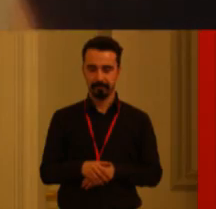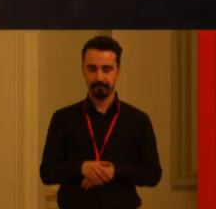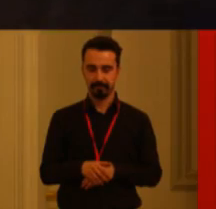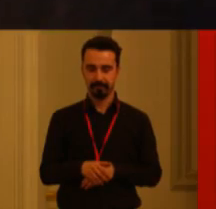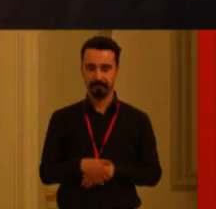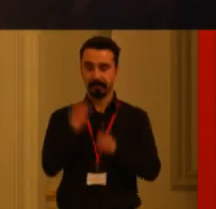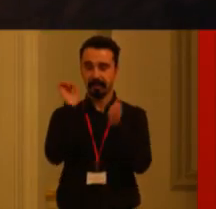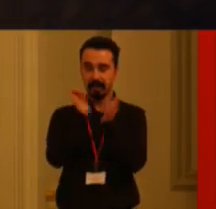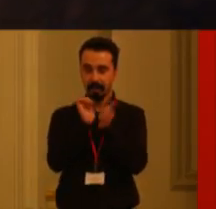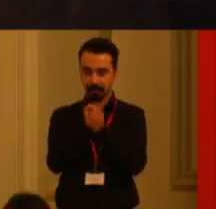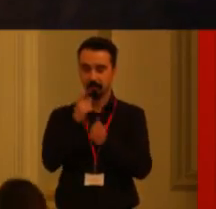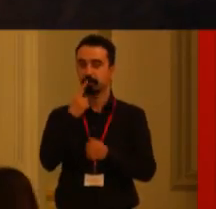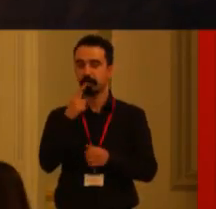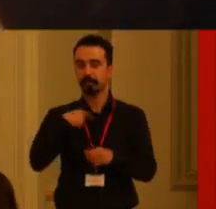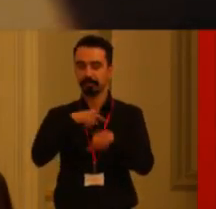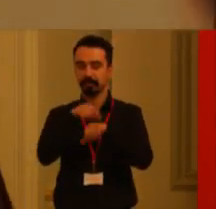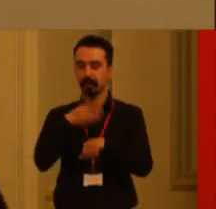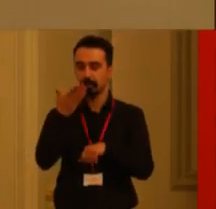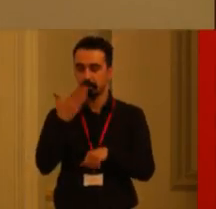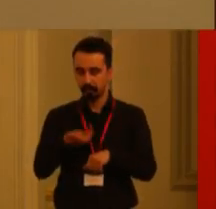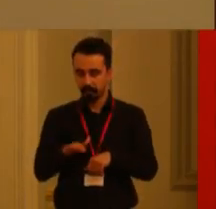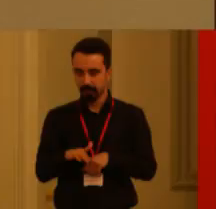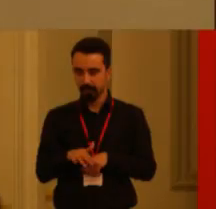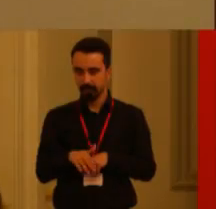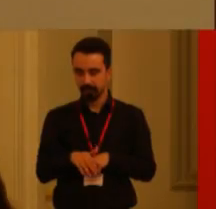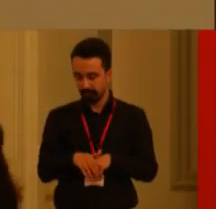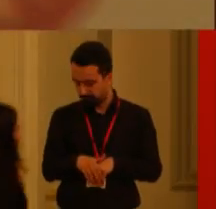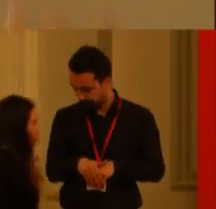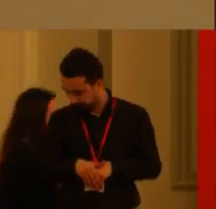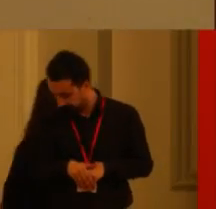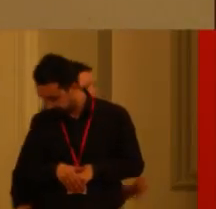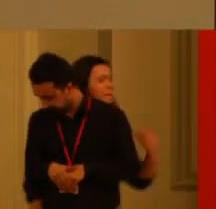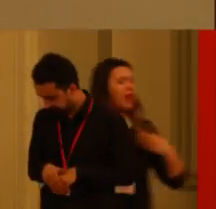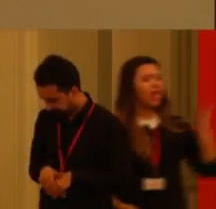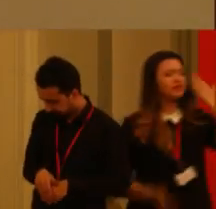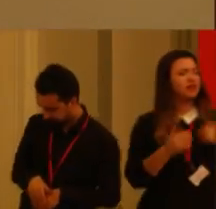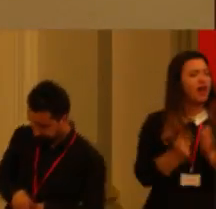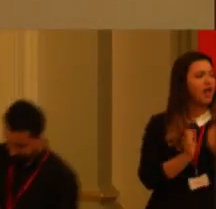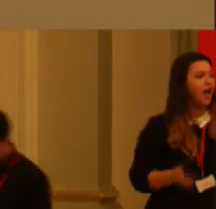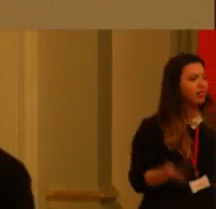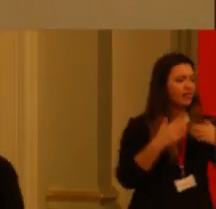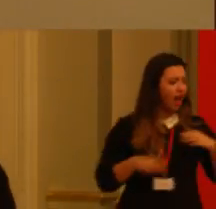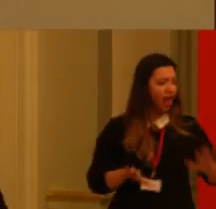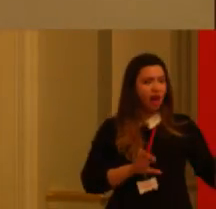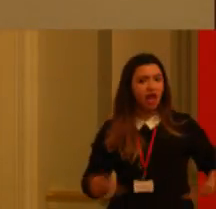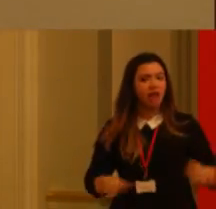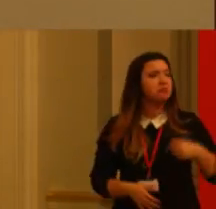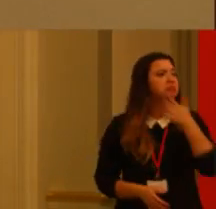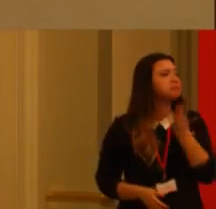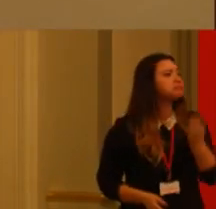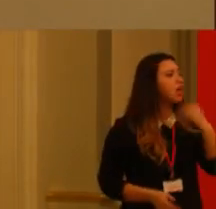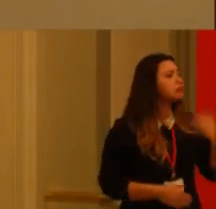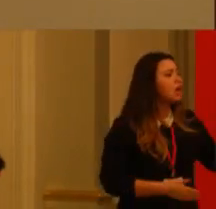dialogue with that 53%. Well, there was no such discrimination during our times. Our parents used to